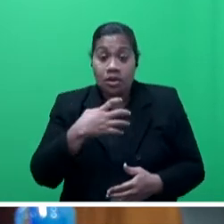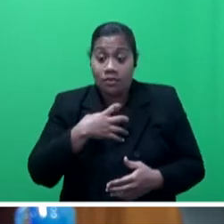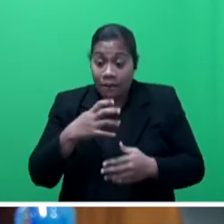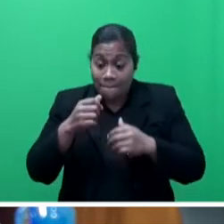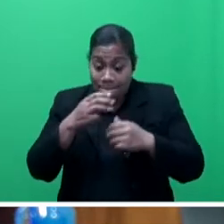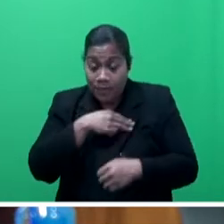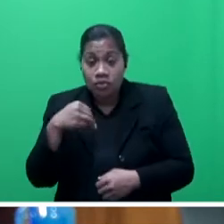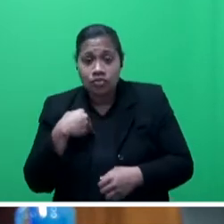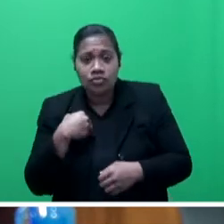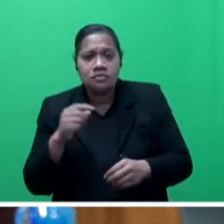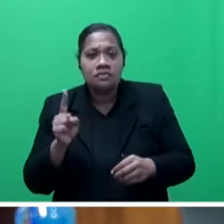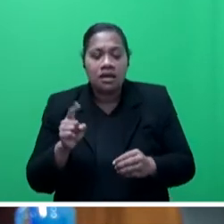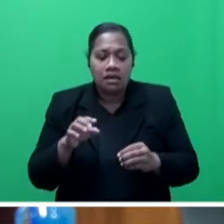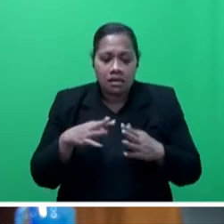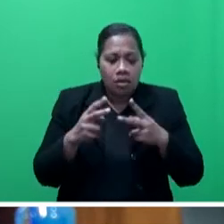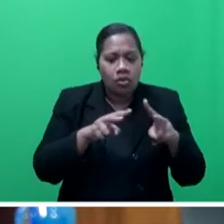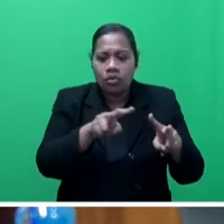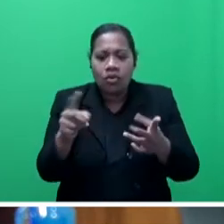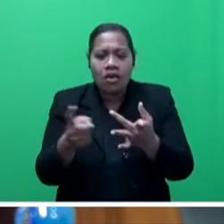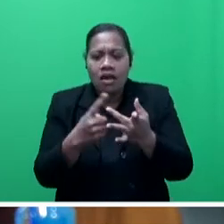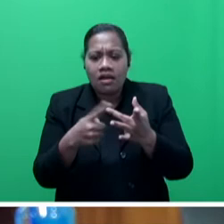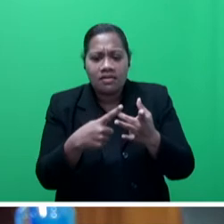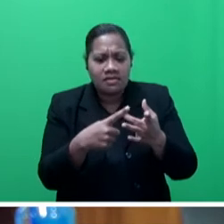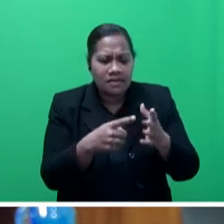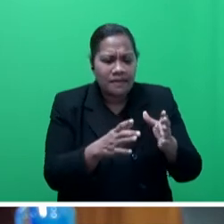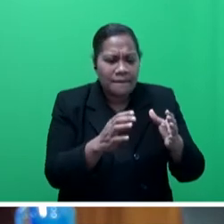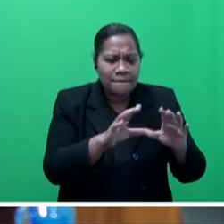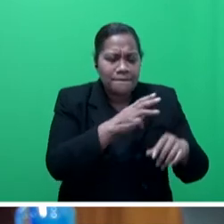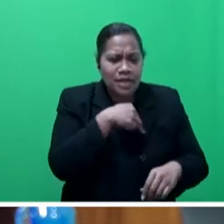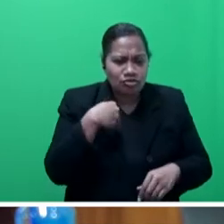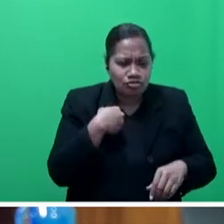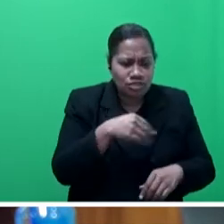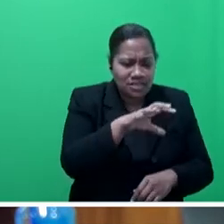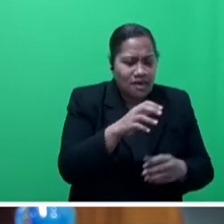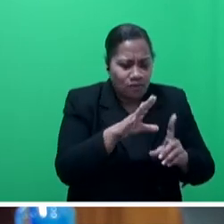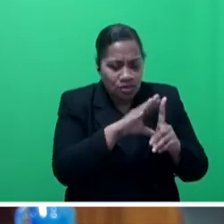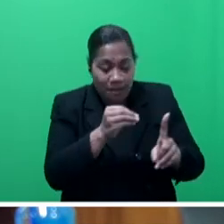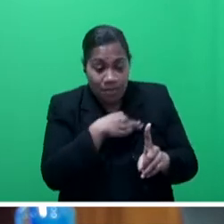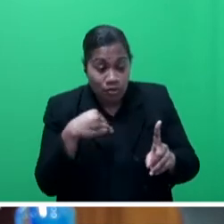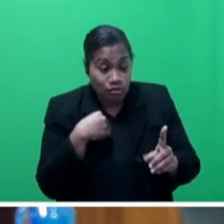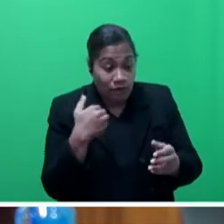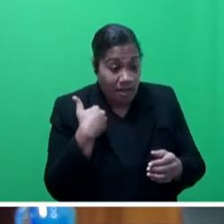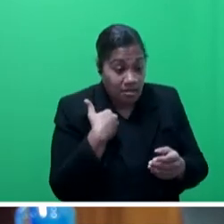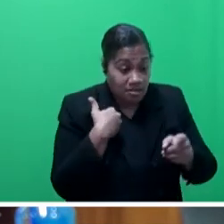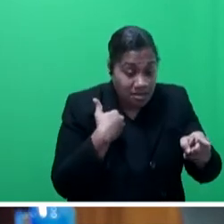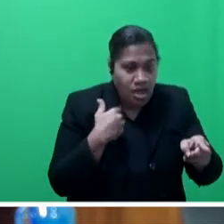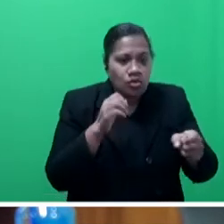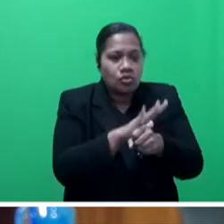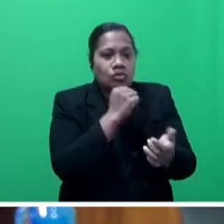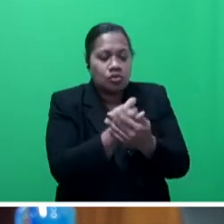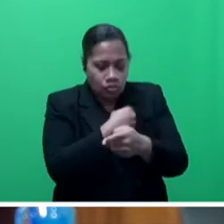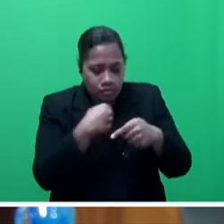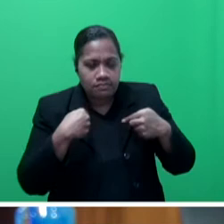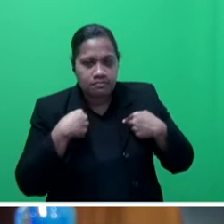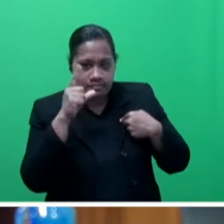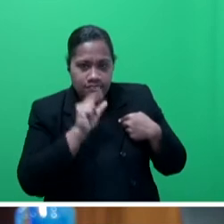with the other line ministries, for example, Ministry of Health, in ensuring that we are able to guarantee